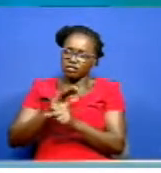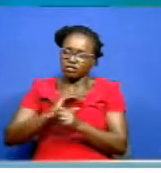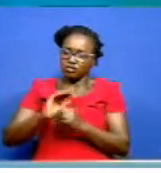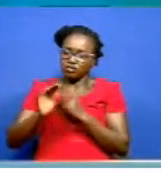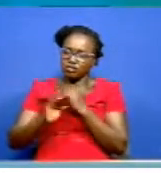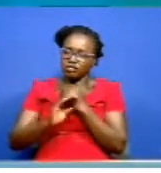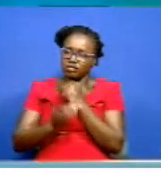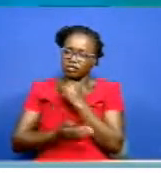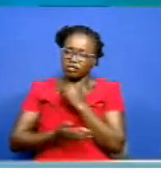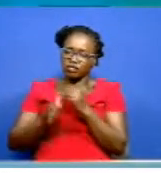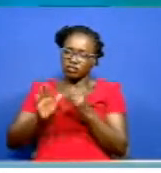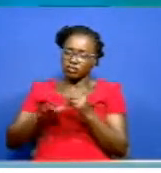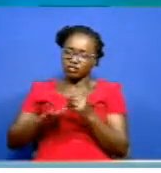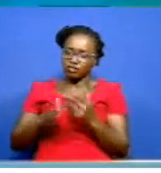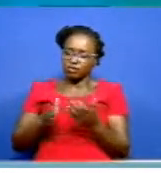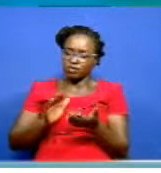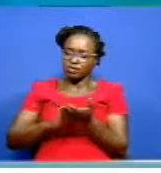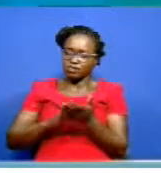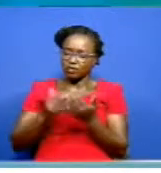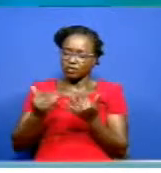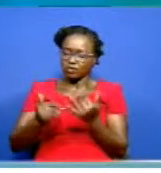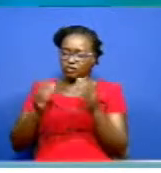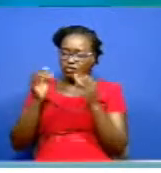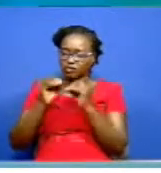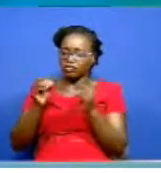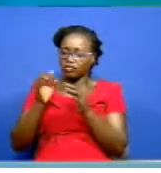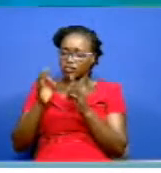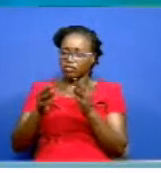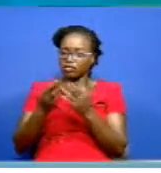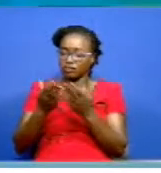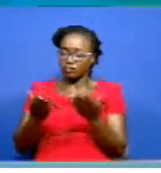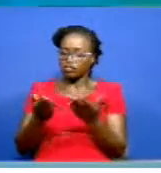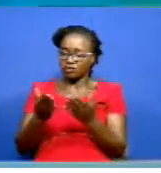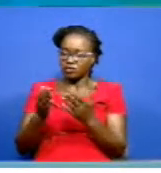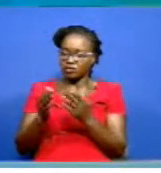recommended at the moment. So it's if the benefits outweigh the risks.